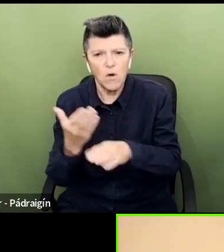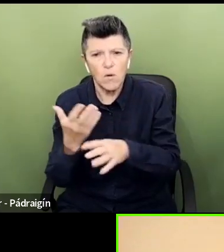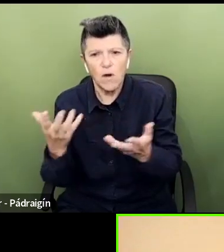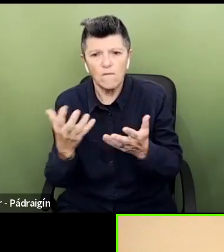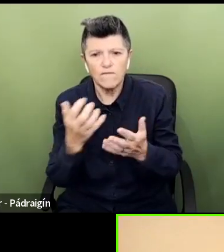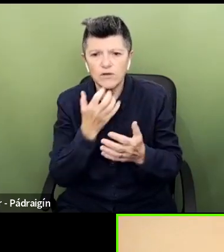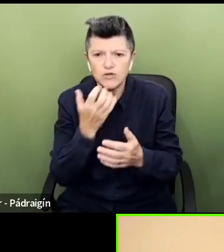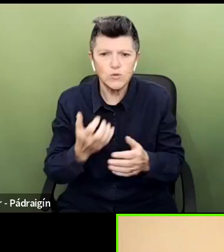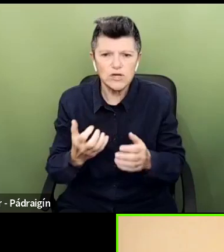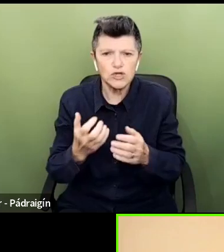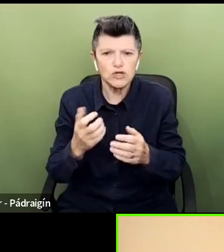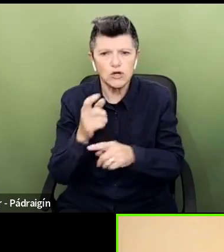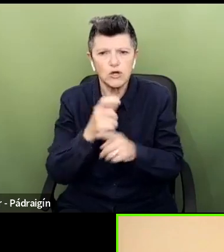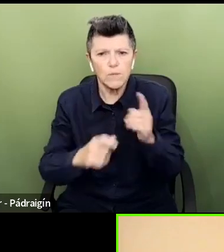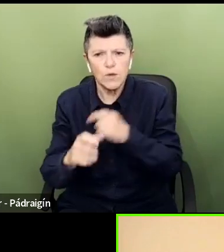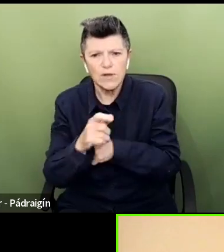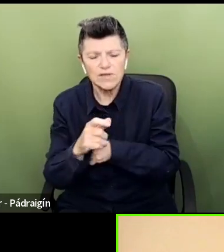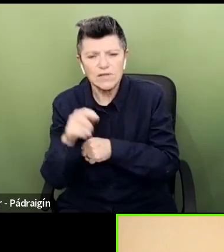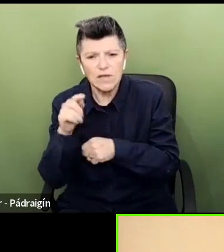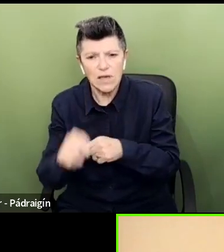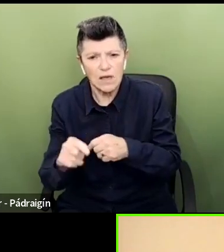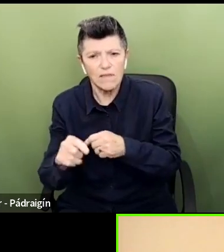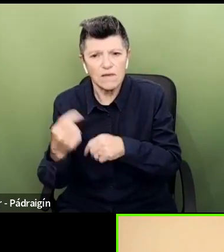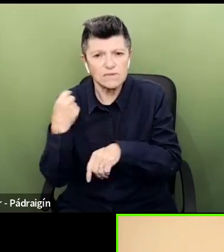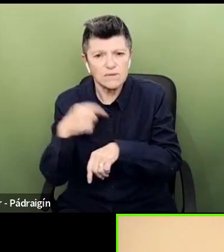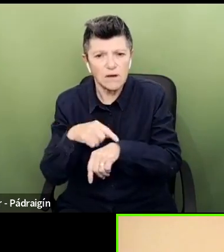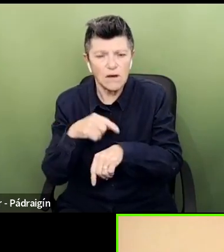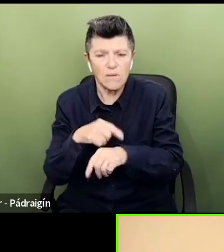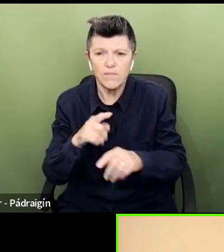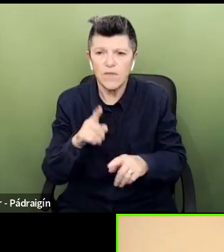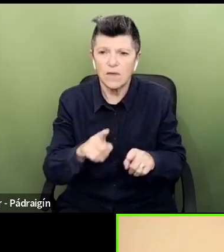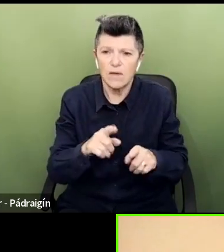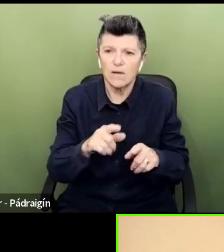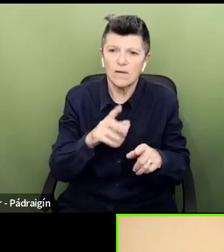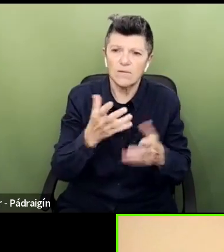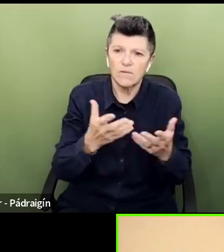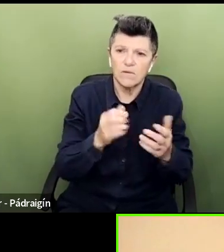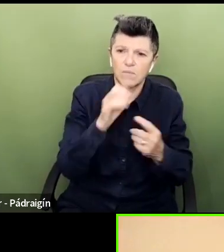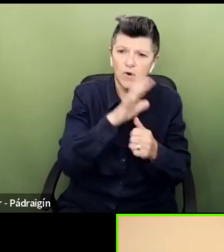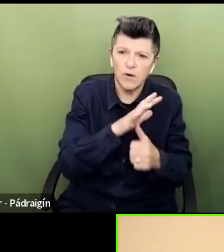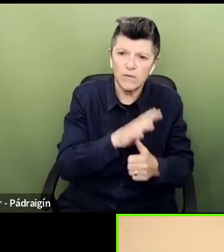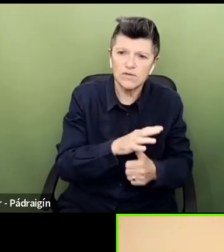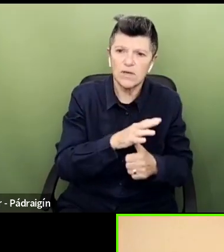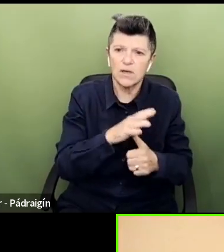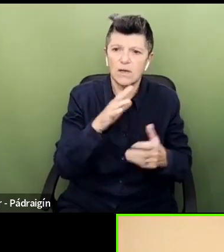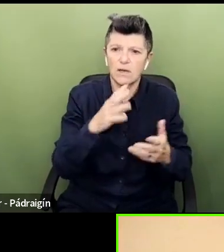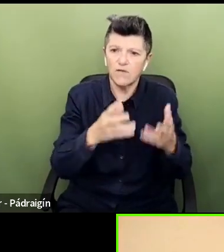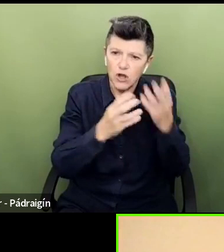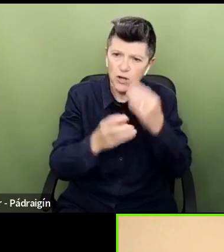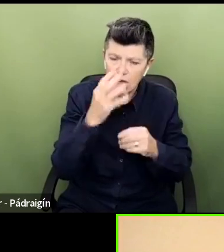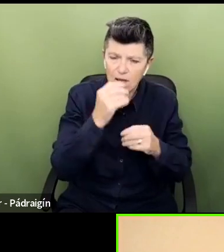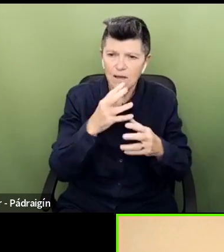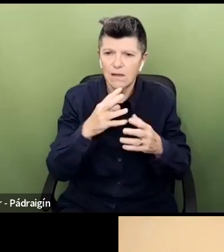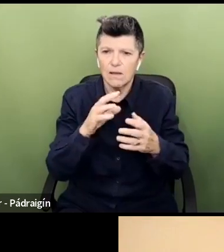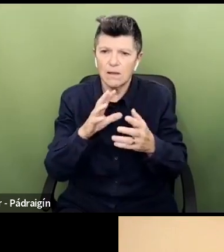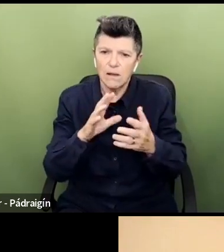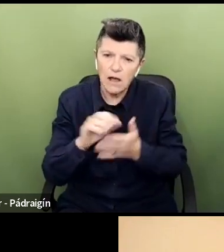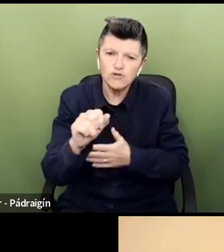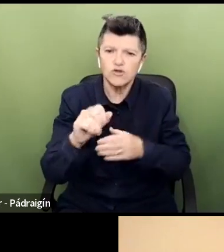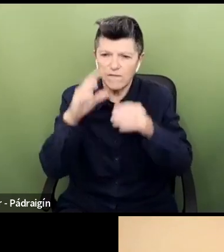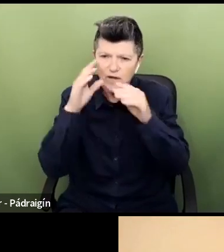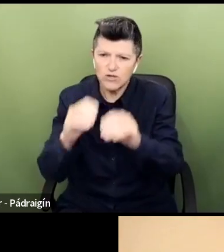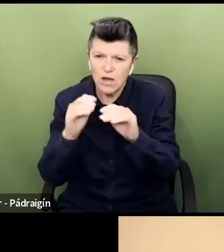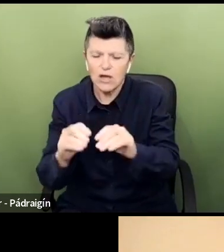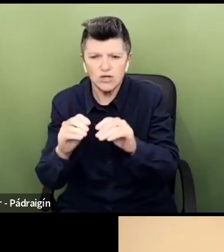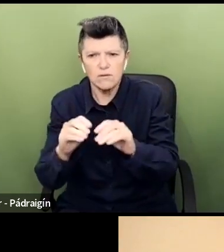question. Also, the priority of learning, the priority of culture and education, this community was very high. The Jewish community